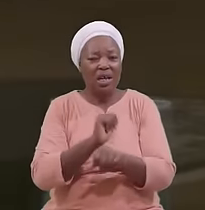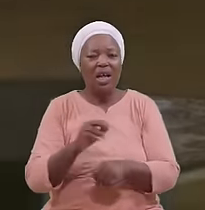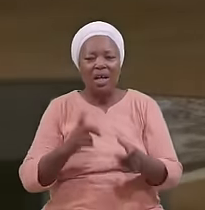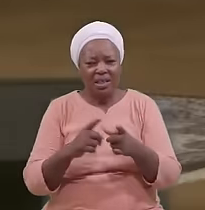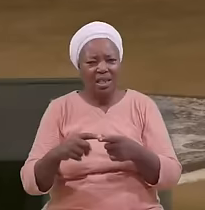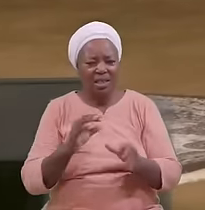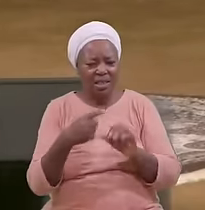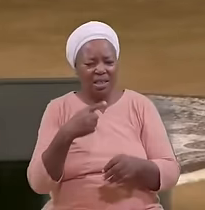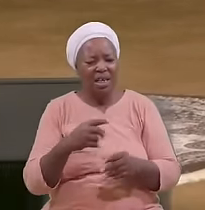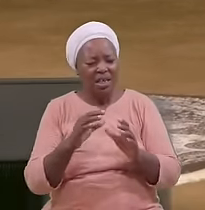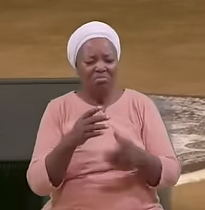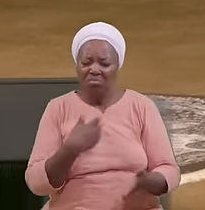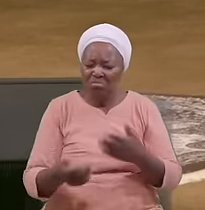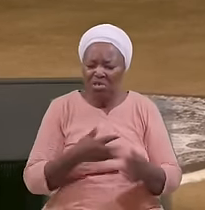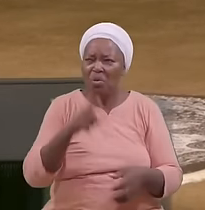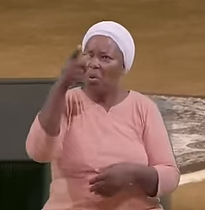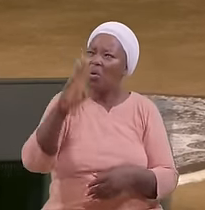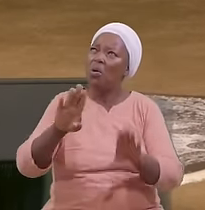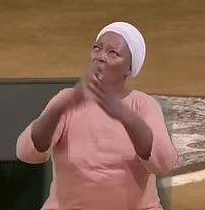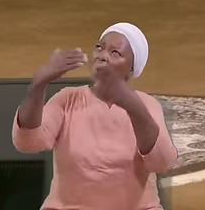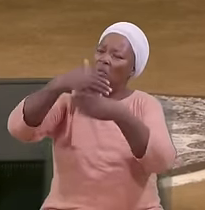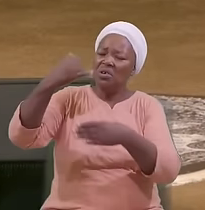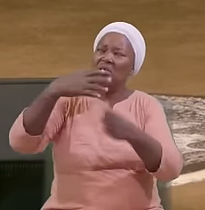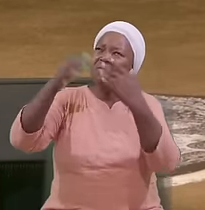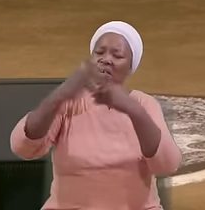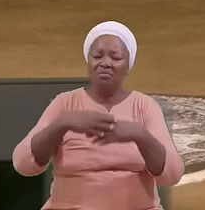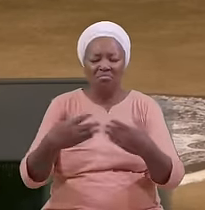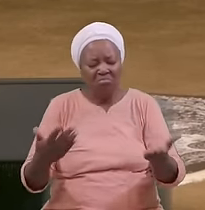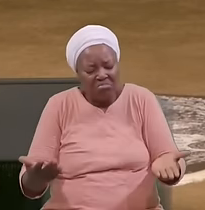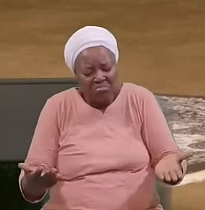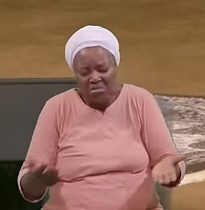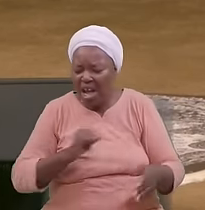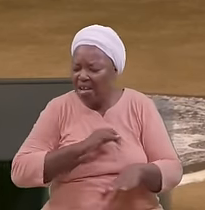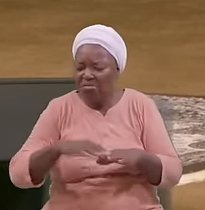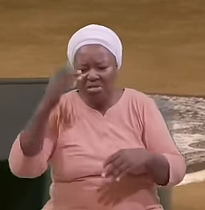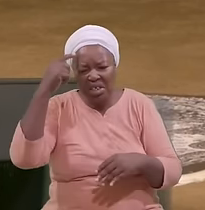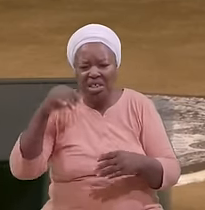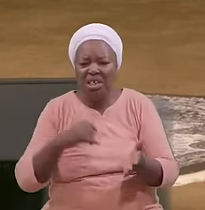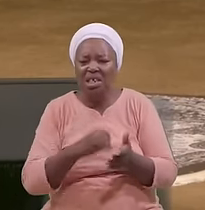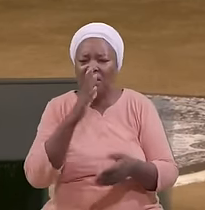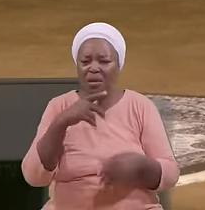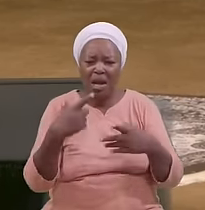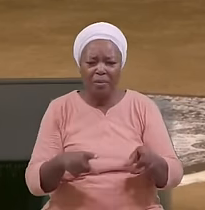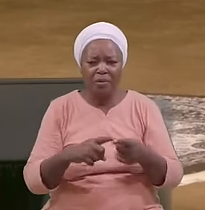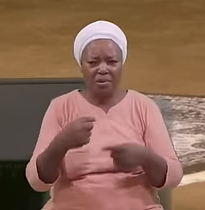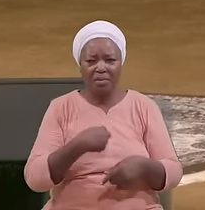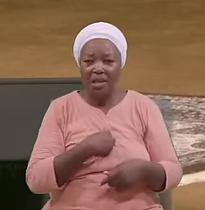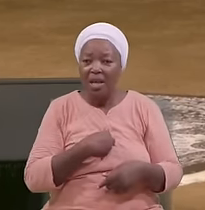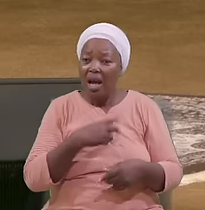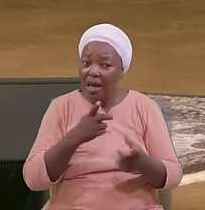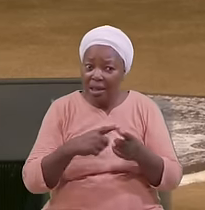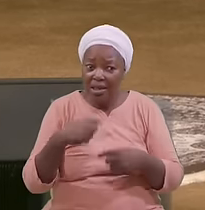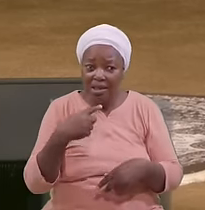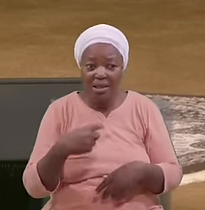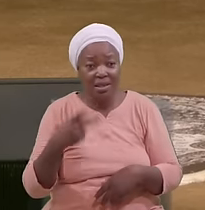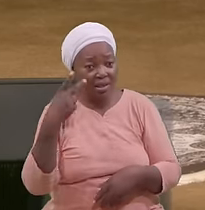will open the windows of heaven, might this thing be? And he said, behold,